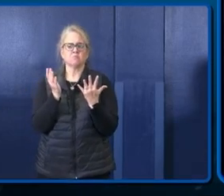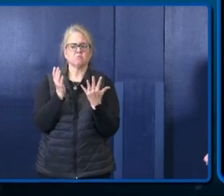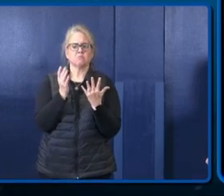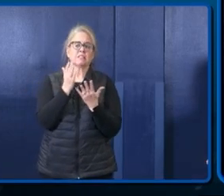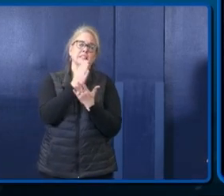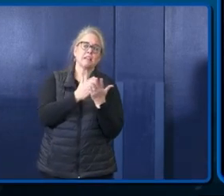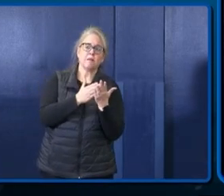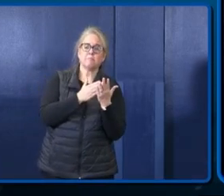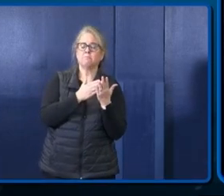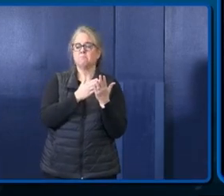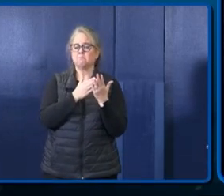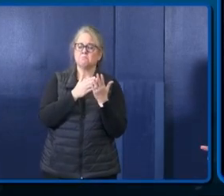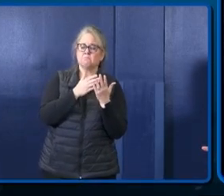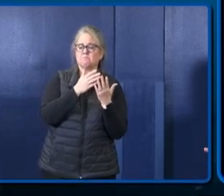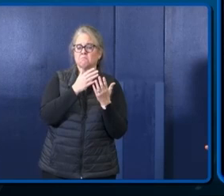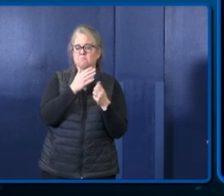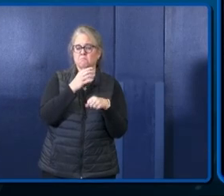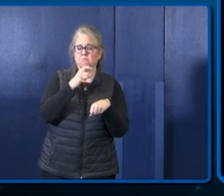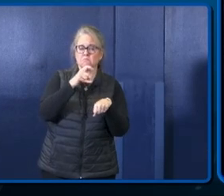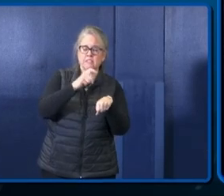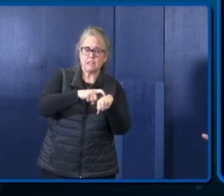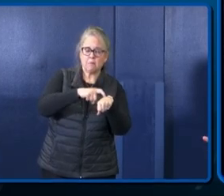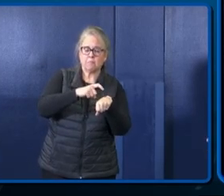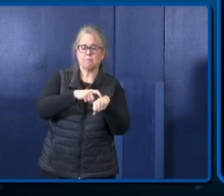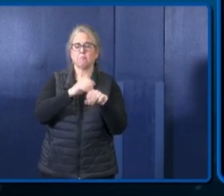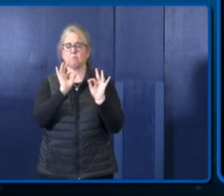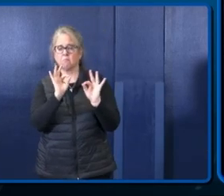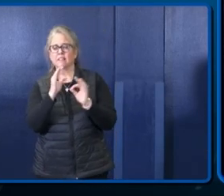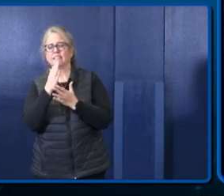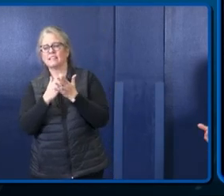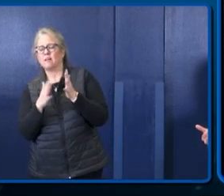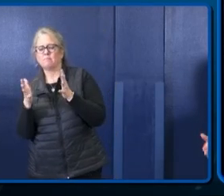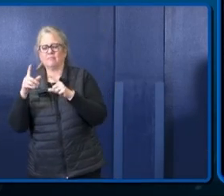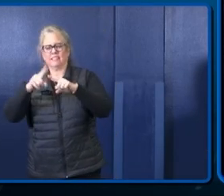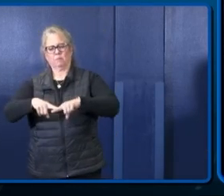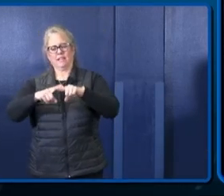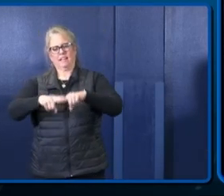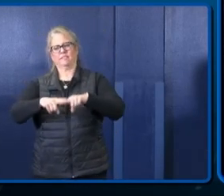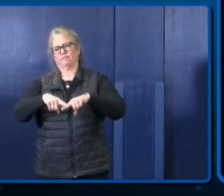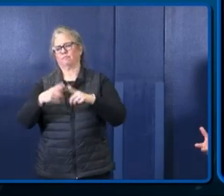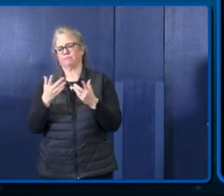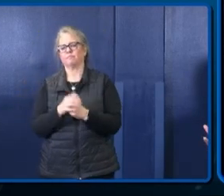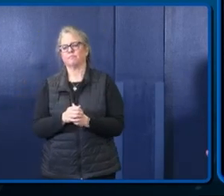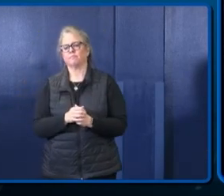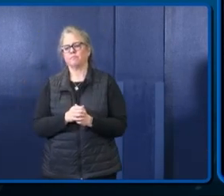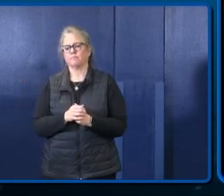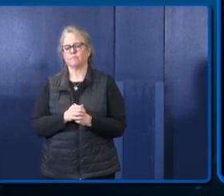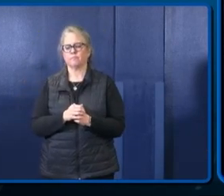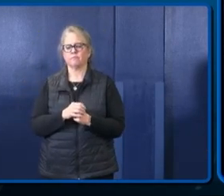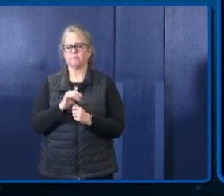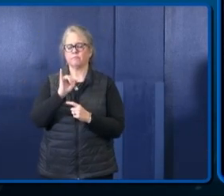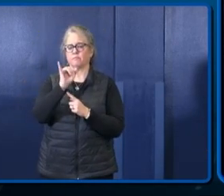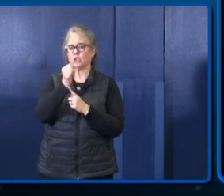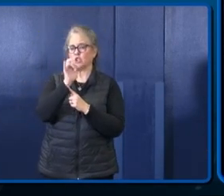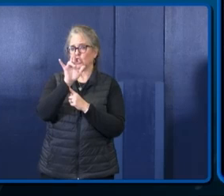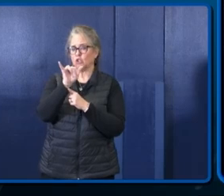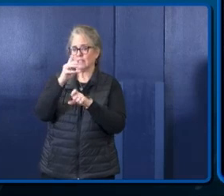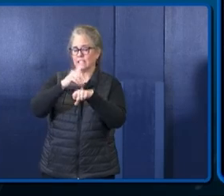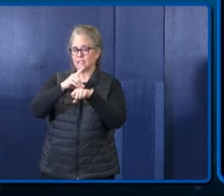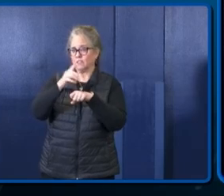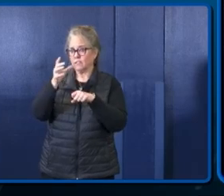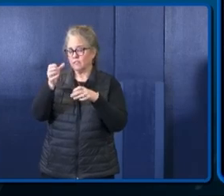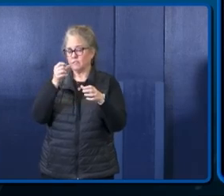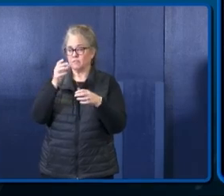actual jury trial sometime in 2023. I suspect it'll be sometime later than that. But again, that's fluid and not necessarily up to